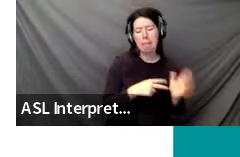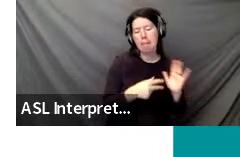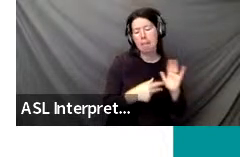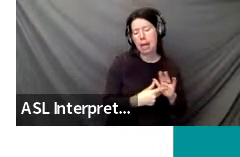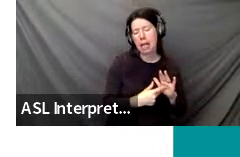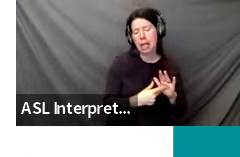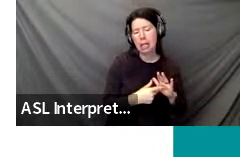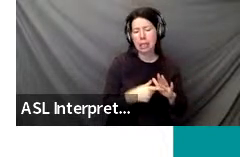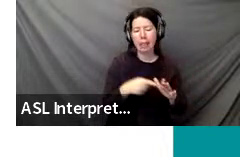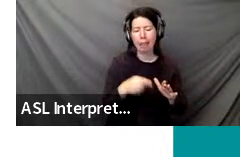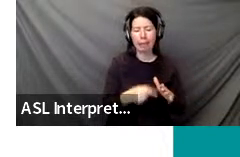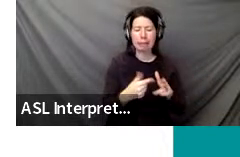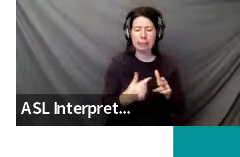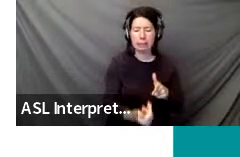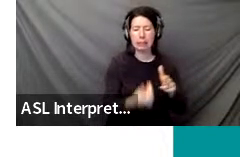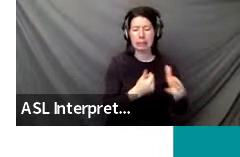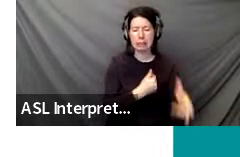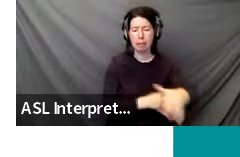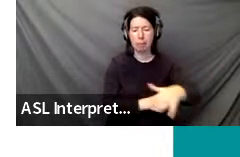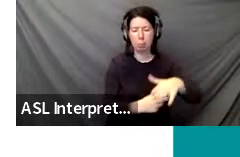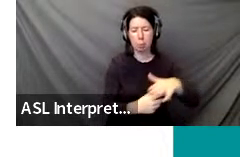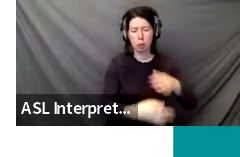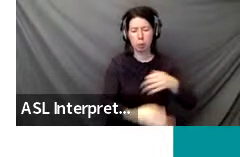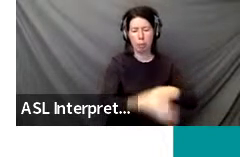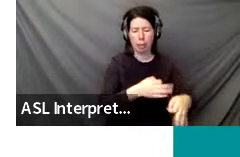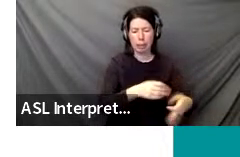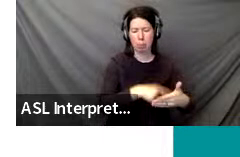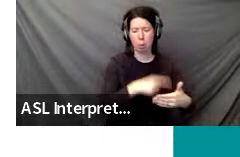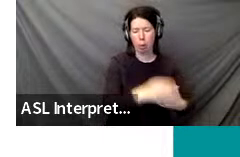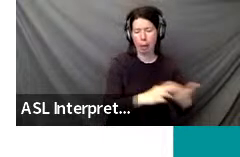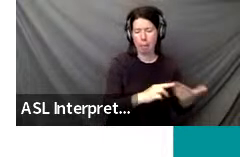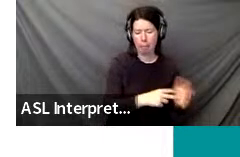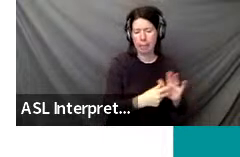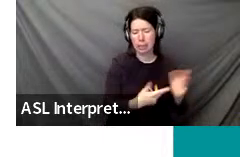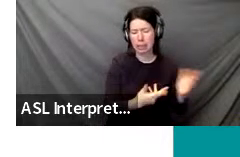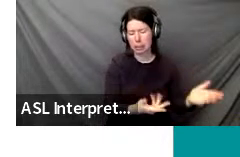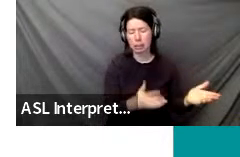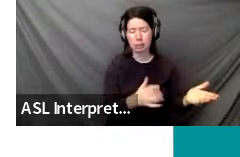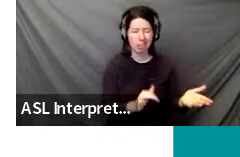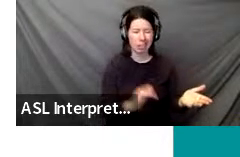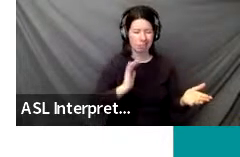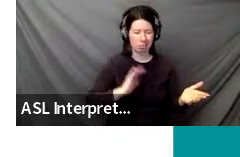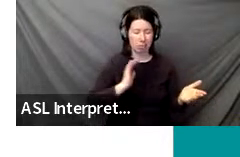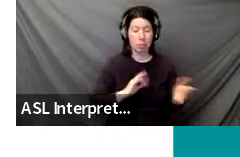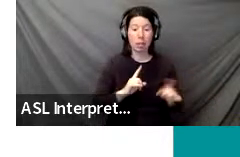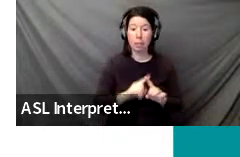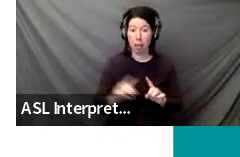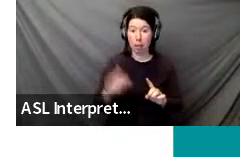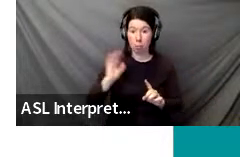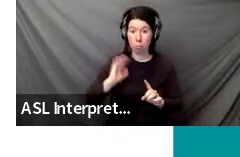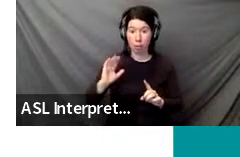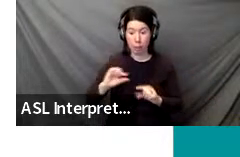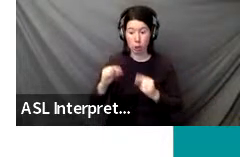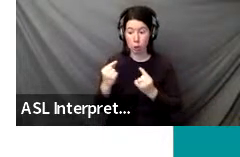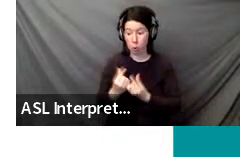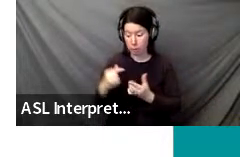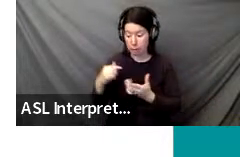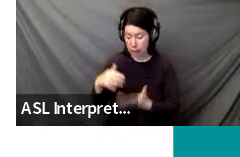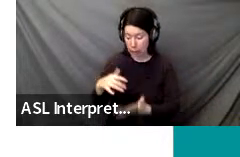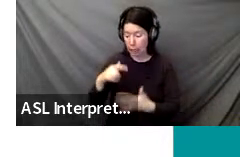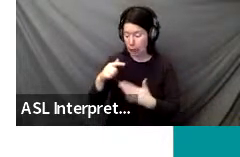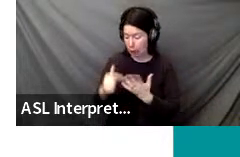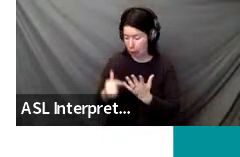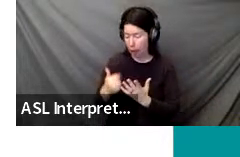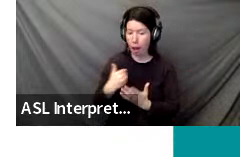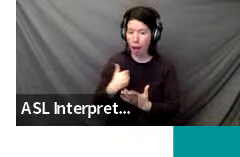Bridge Replacement Program is. But we did have a lot of information from the previous efforts that were looked at setting here. And so that estimate